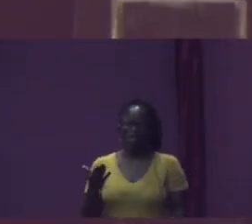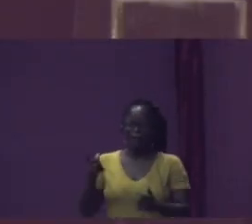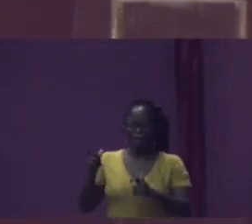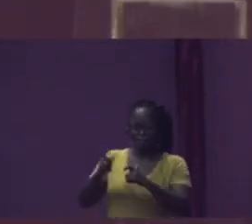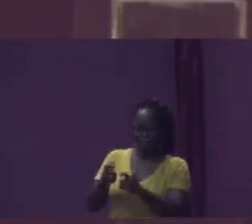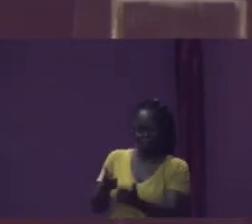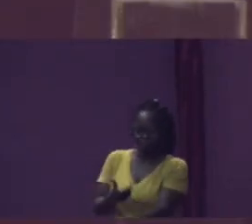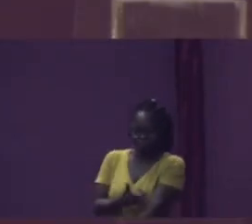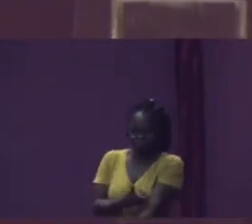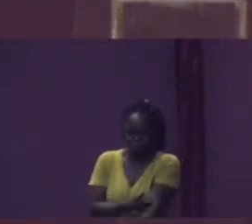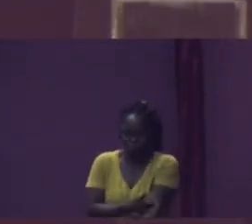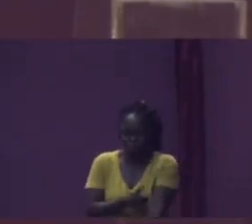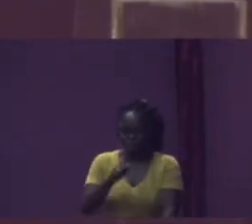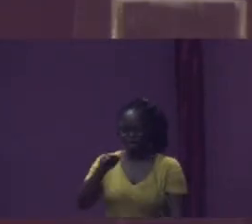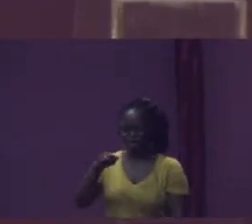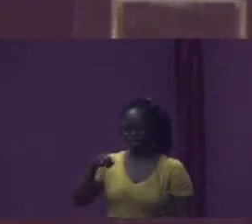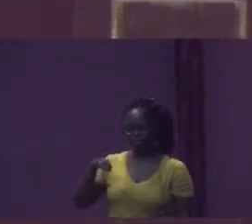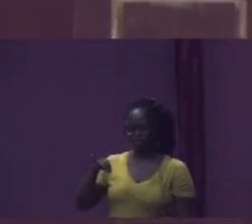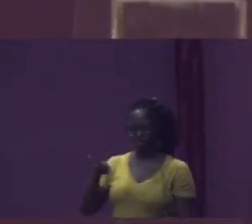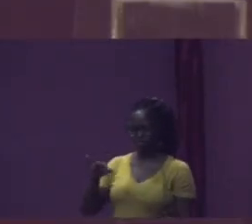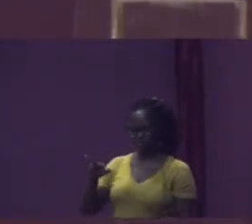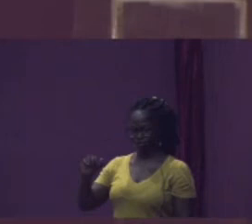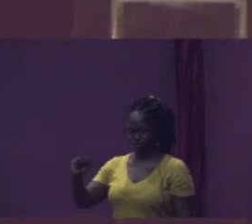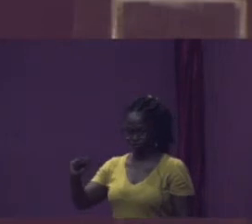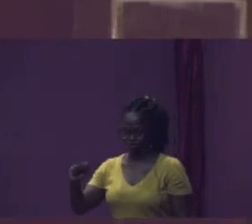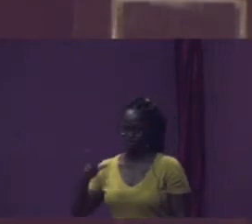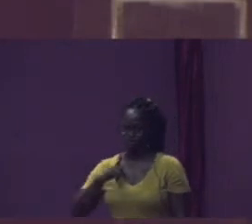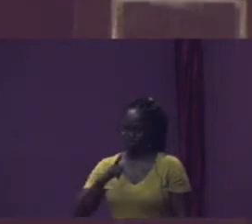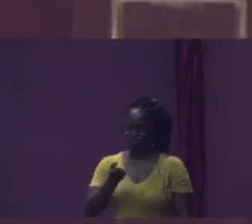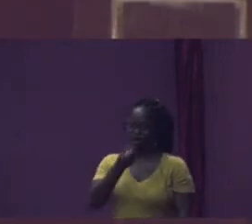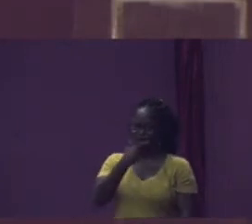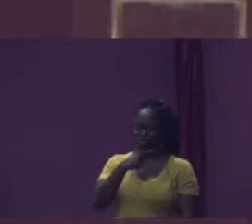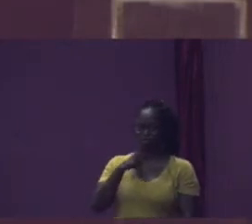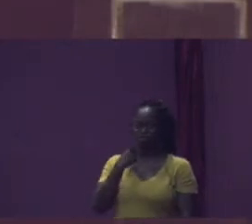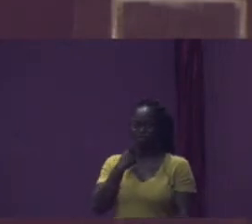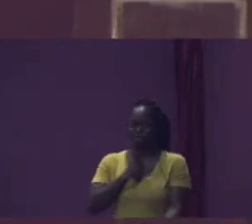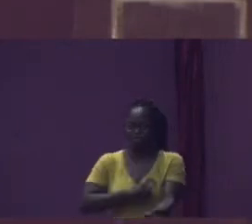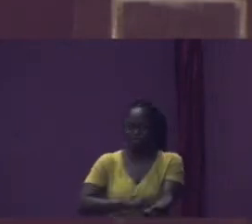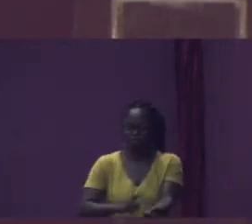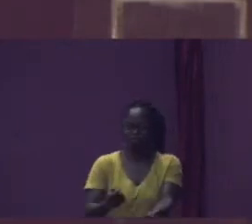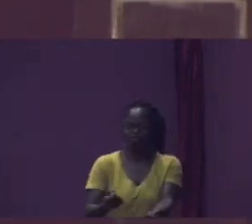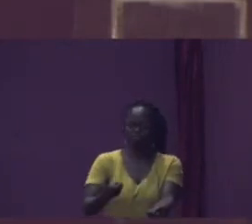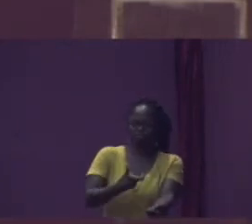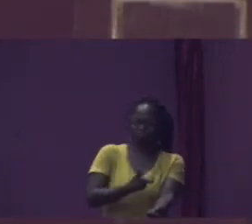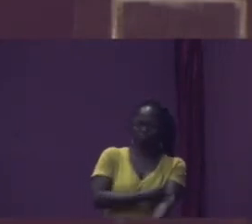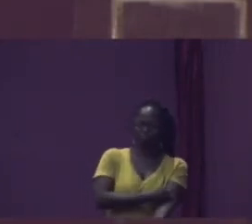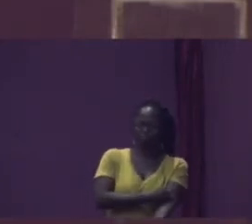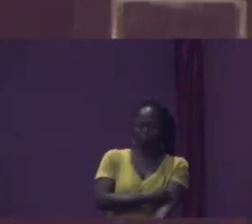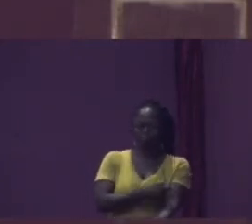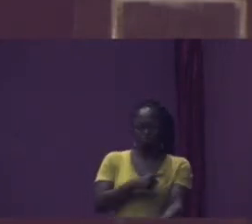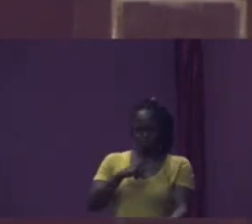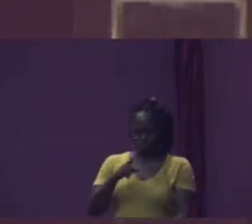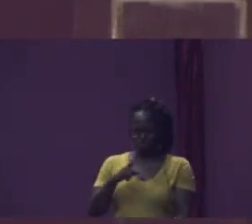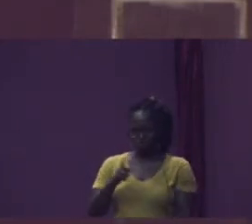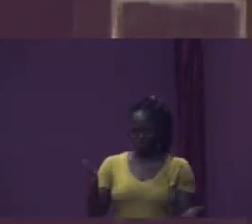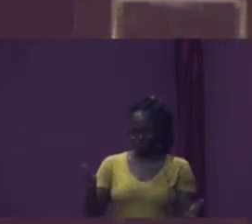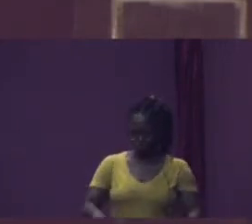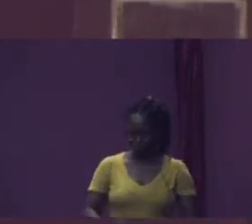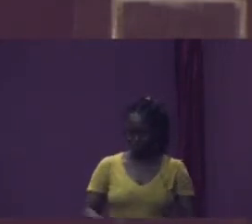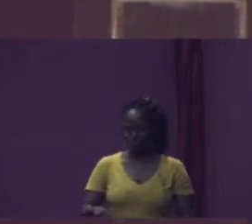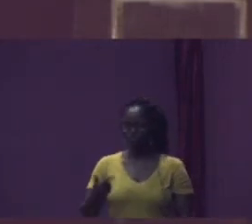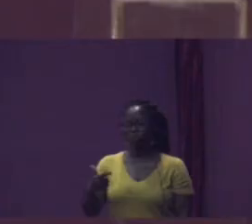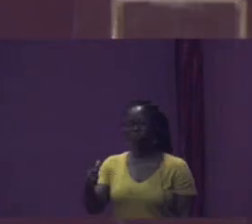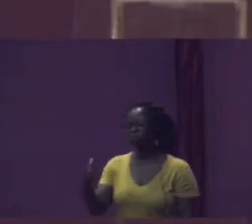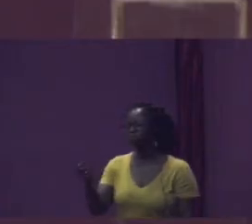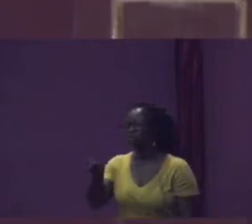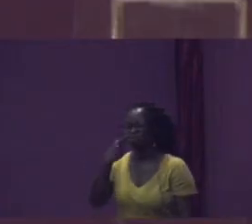of the medications that they needed. They had blood on hand. They didn't at that time have the right antibiotics for her surgery,